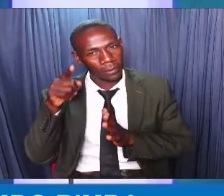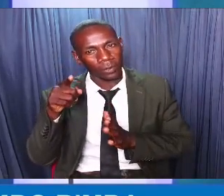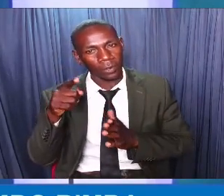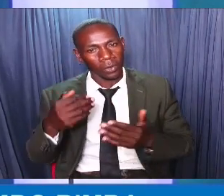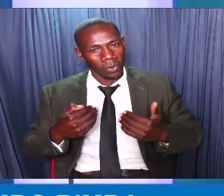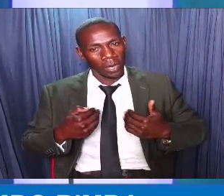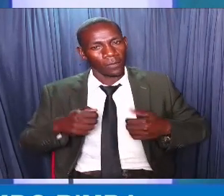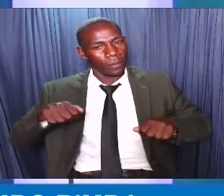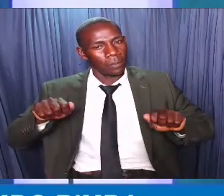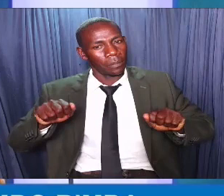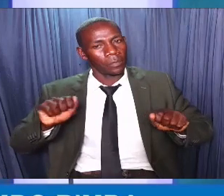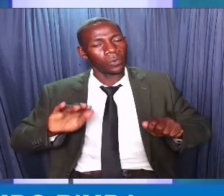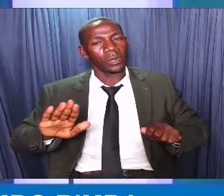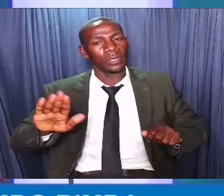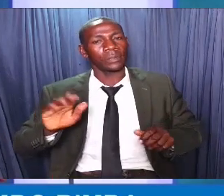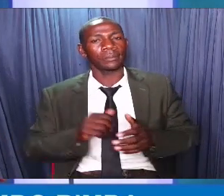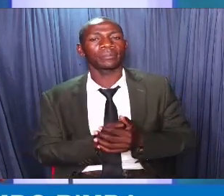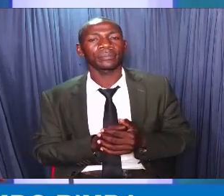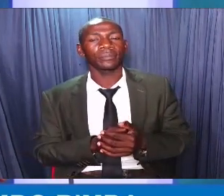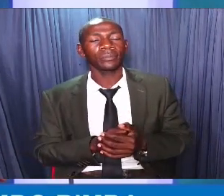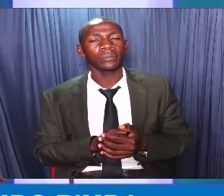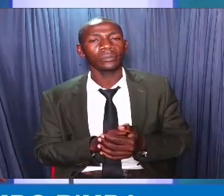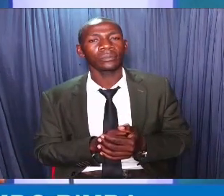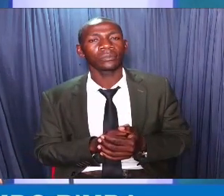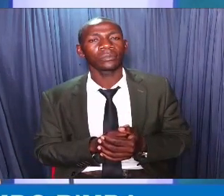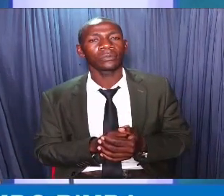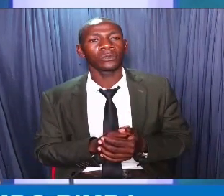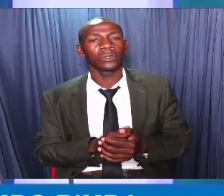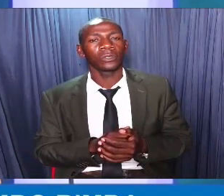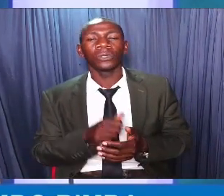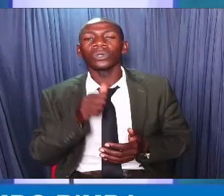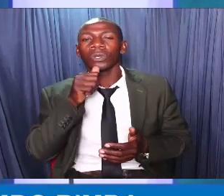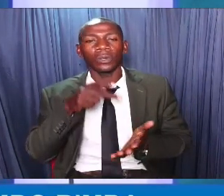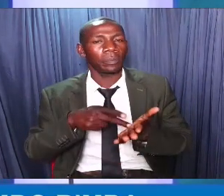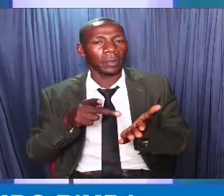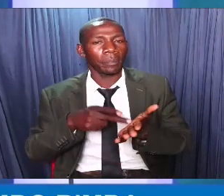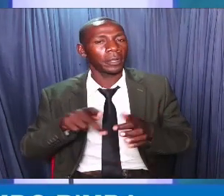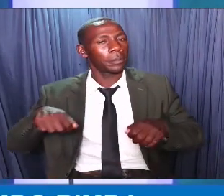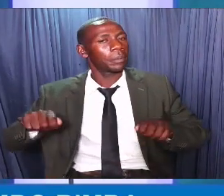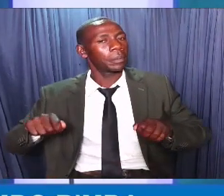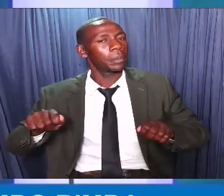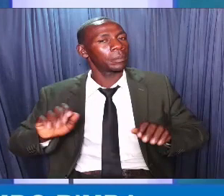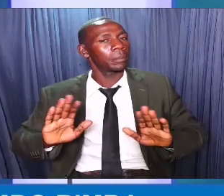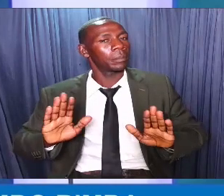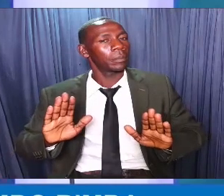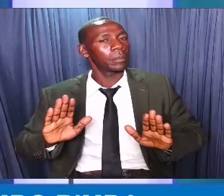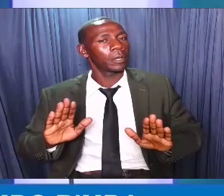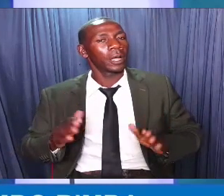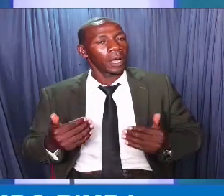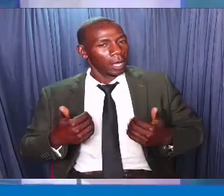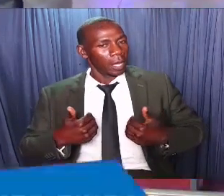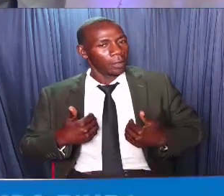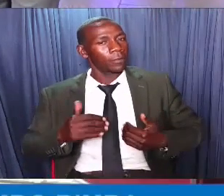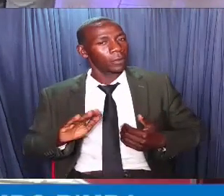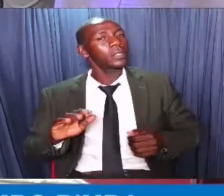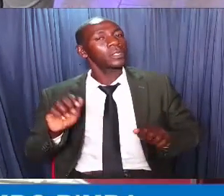Upate yako. You have your own motorbike. Ah, ili usilipe bodaboda. Lest you pay the bodaboda operators. Oh, naniombea nipate yangu, eh.